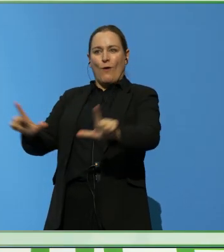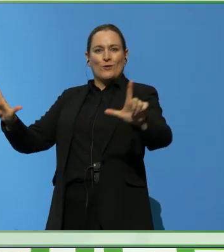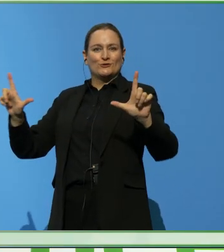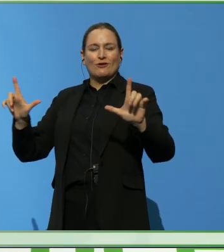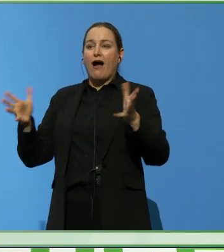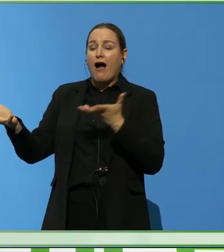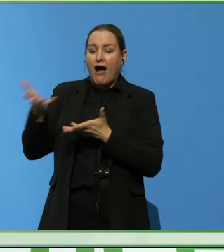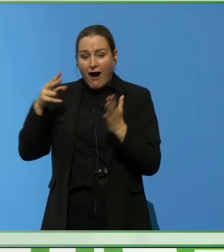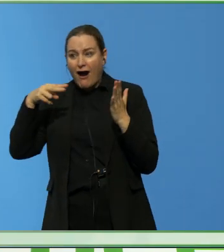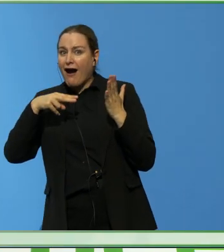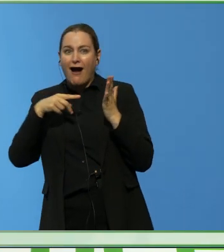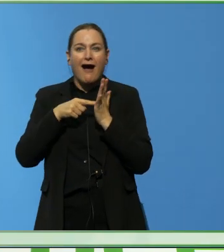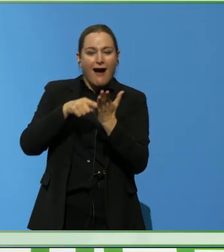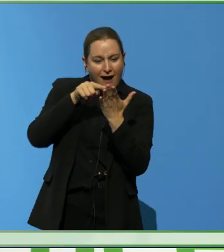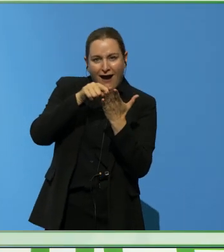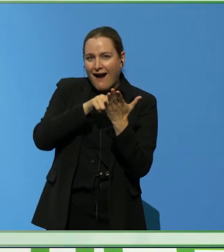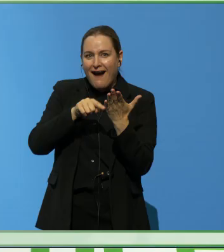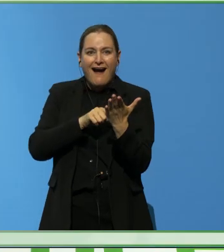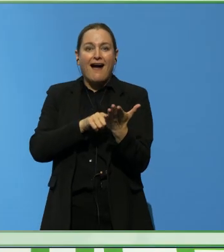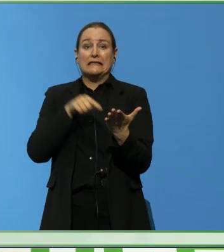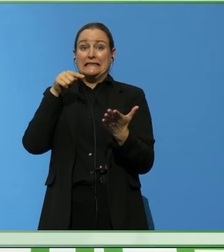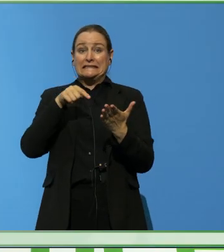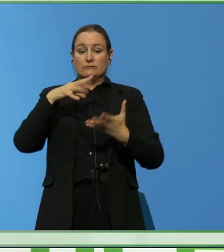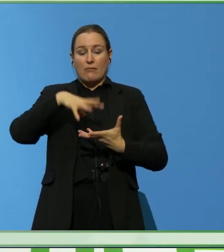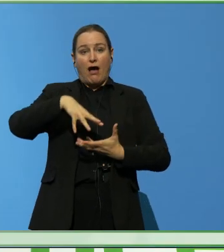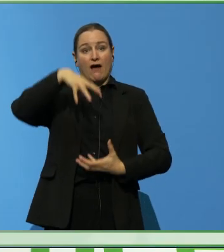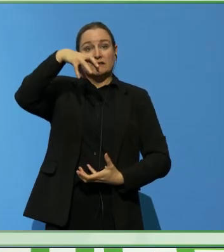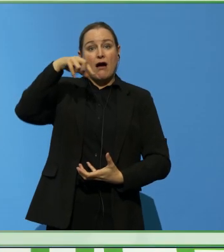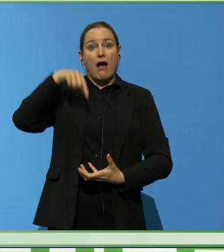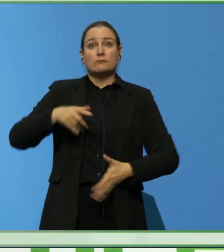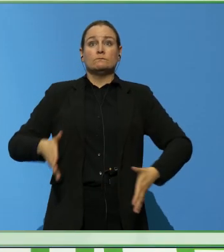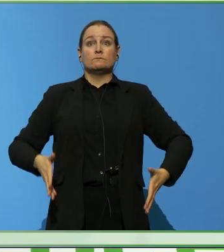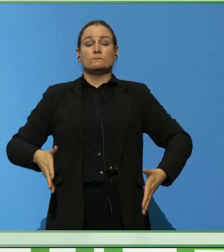of avatars with disabilities.